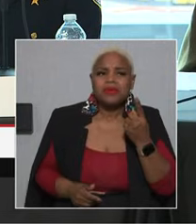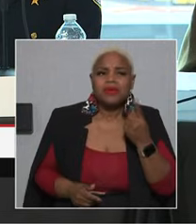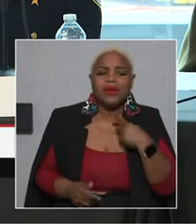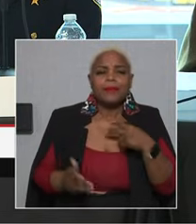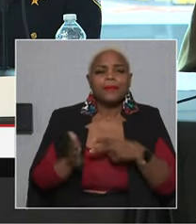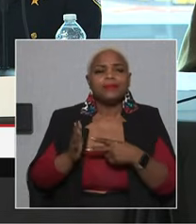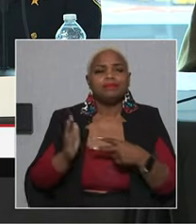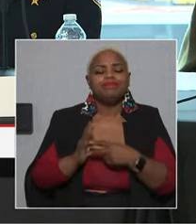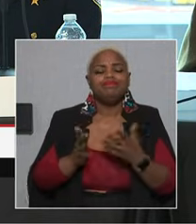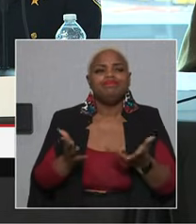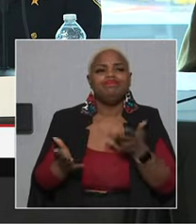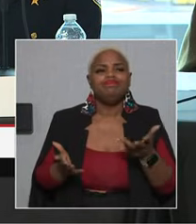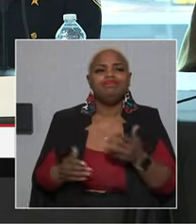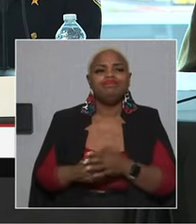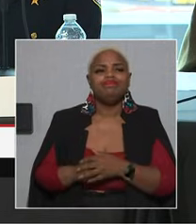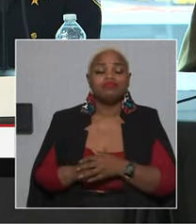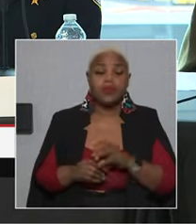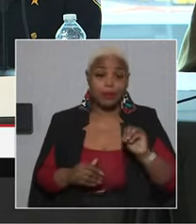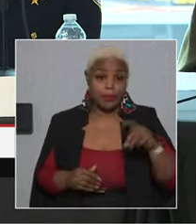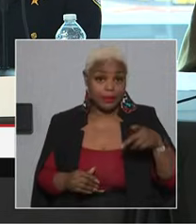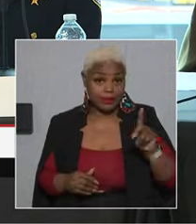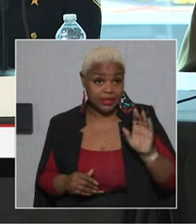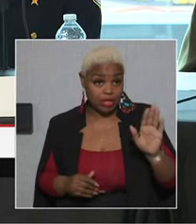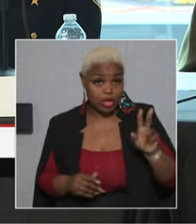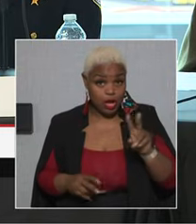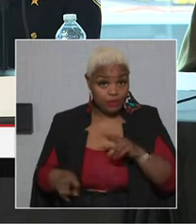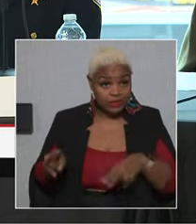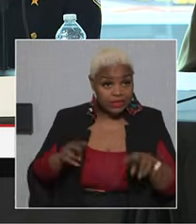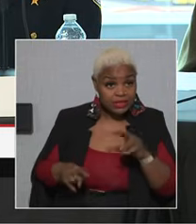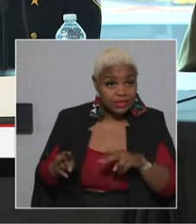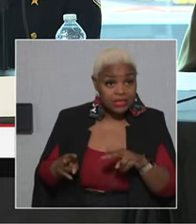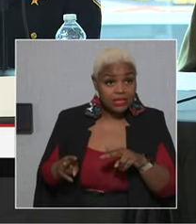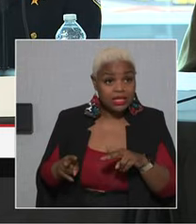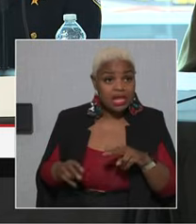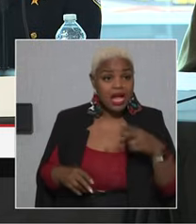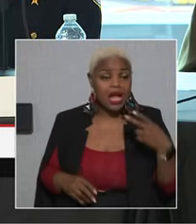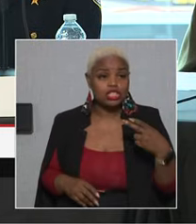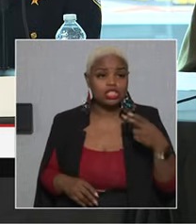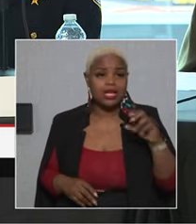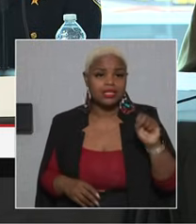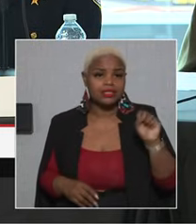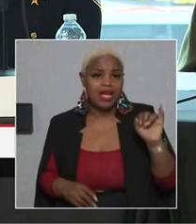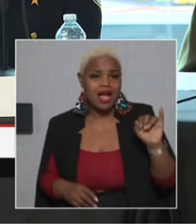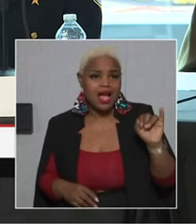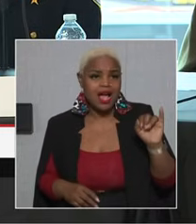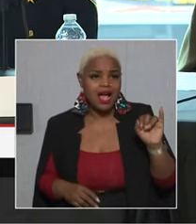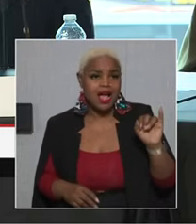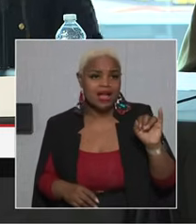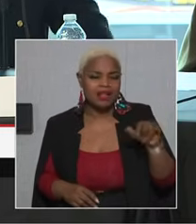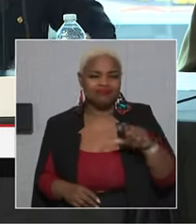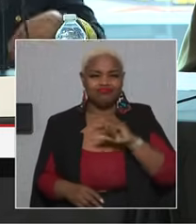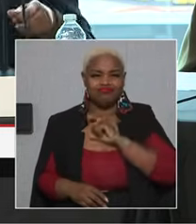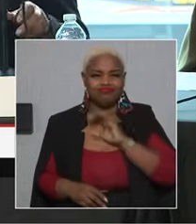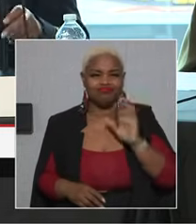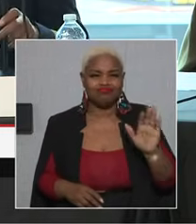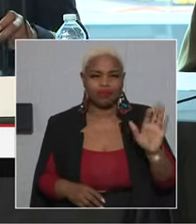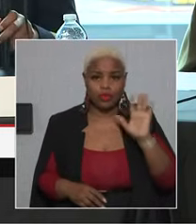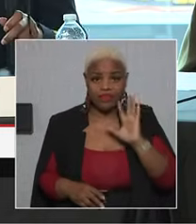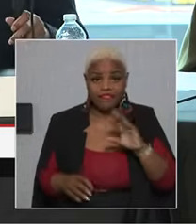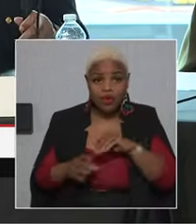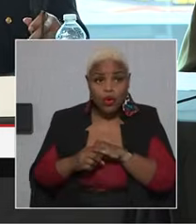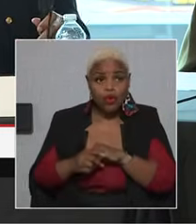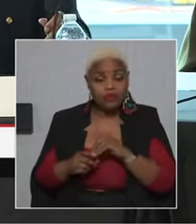under MPD's watch, HSI agents have shot at motorists, almost killing them. HSI